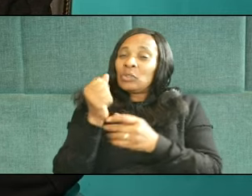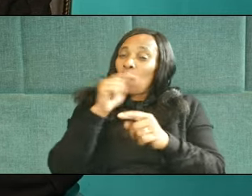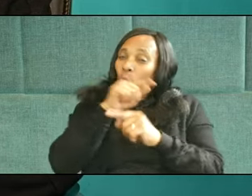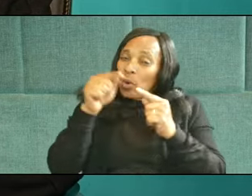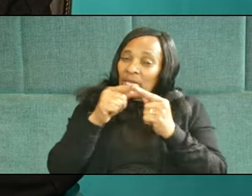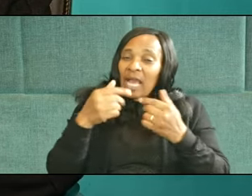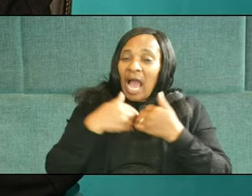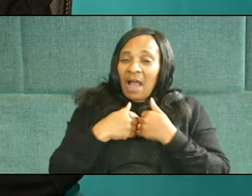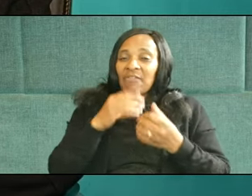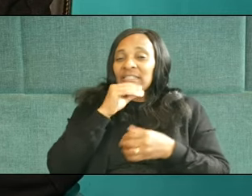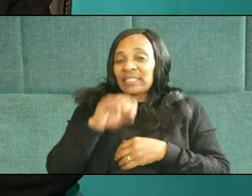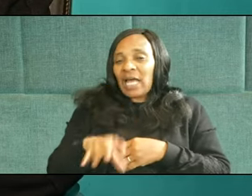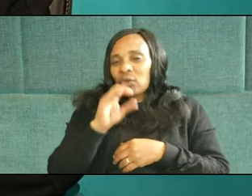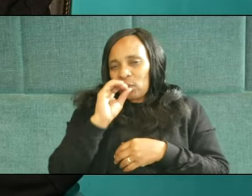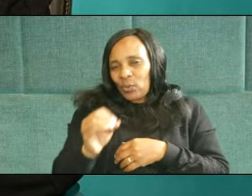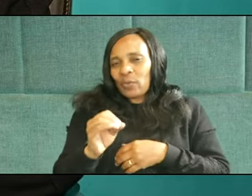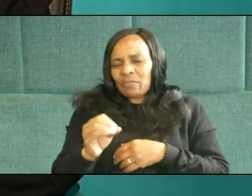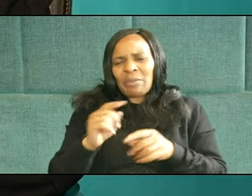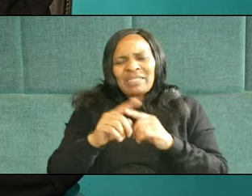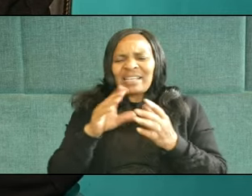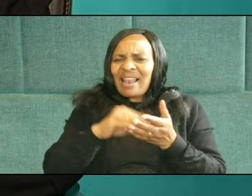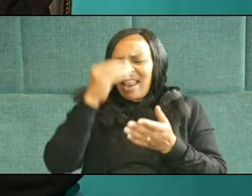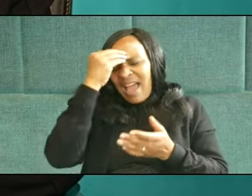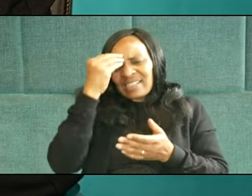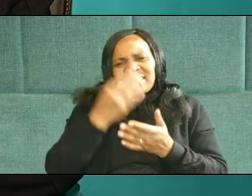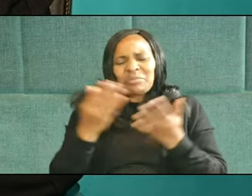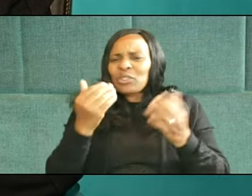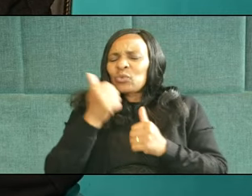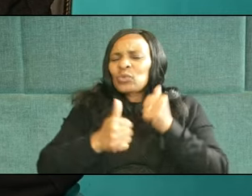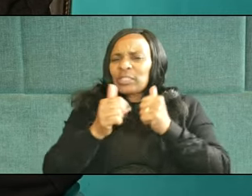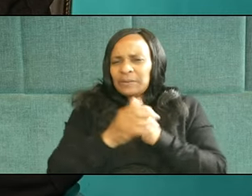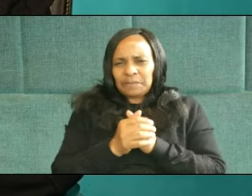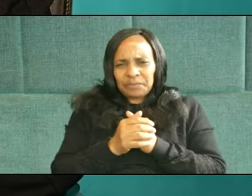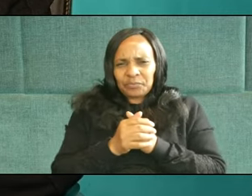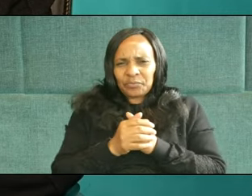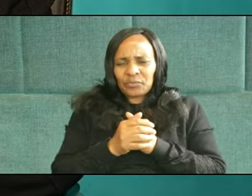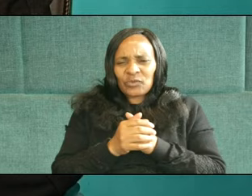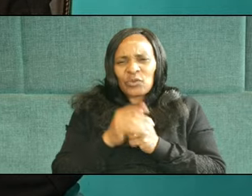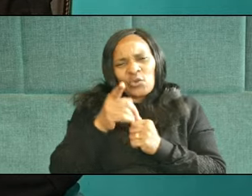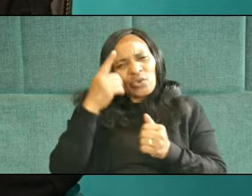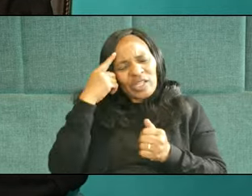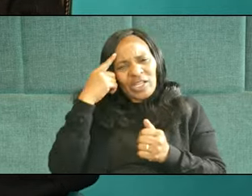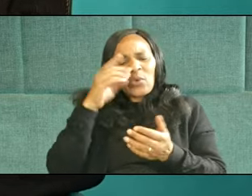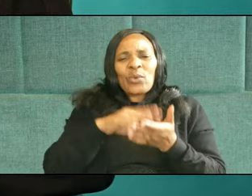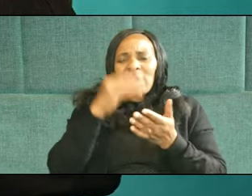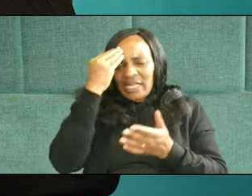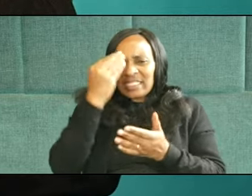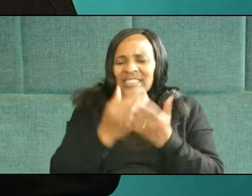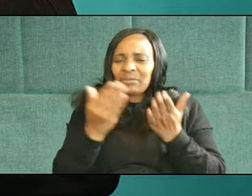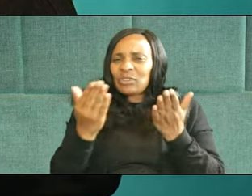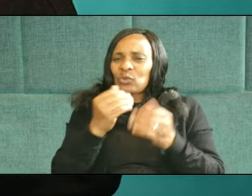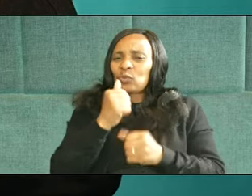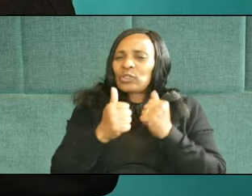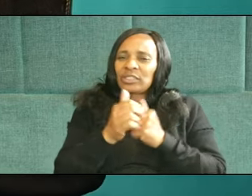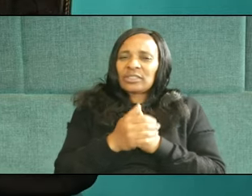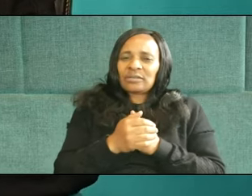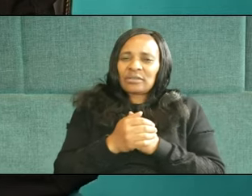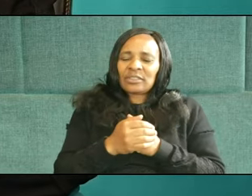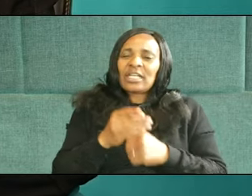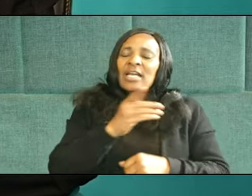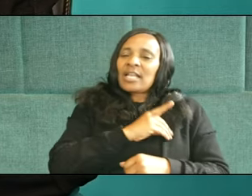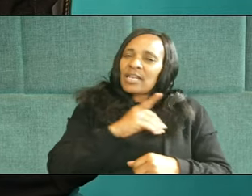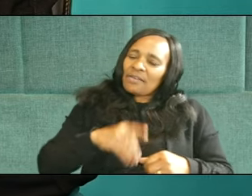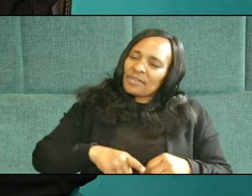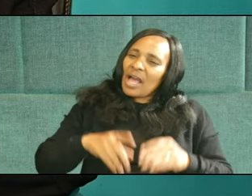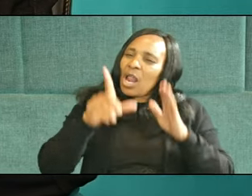right? But what do we learn from this? What do you think we learn from that? David was at a low